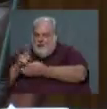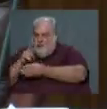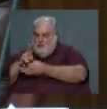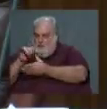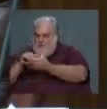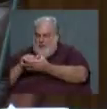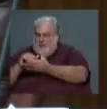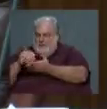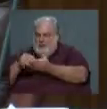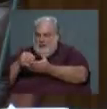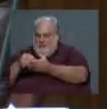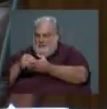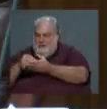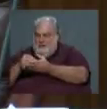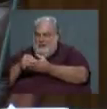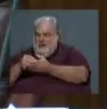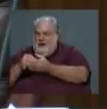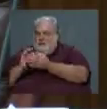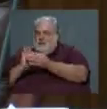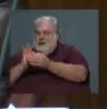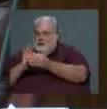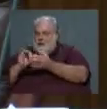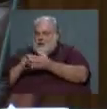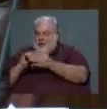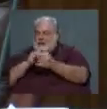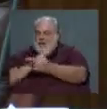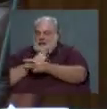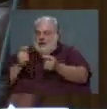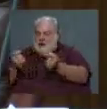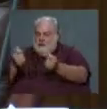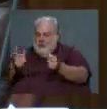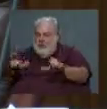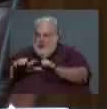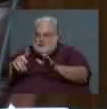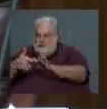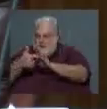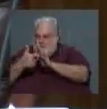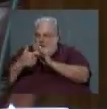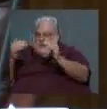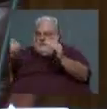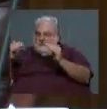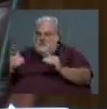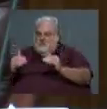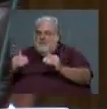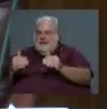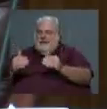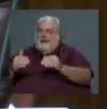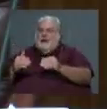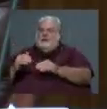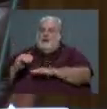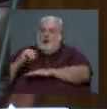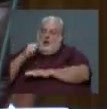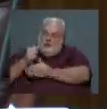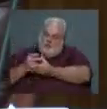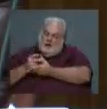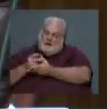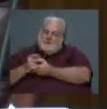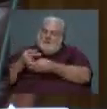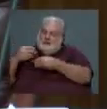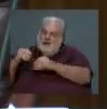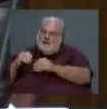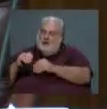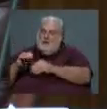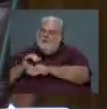third amendment to the lease agreement relating to the project, to declare an emergency. An ordinance to authorize the issuance of industrial development revenue bonds under